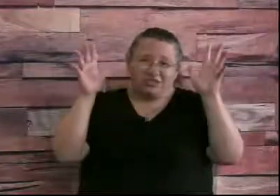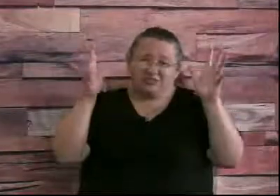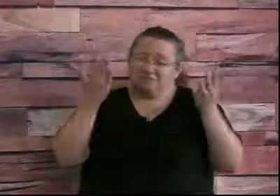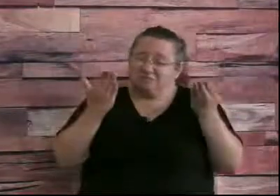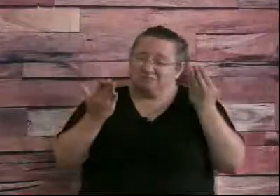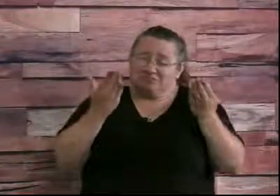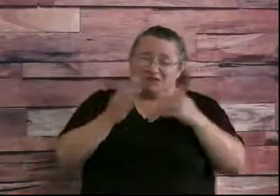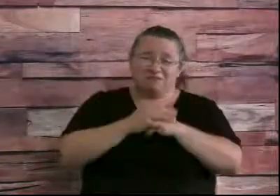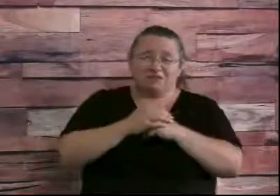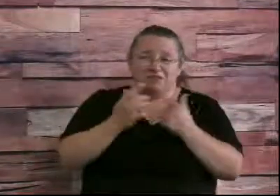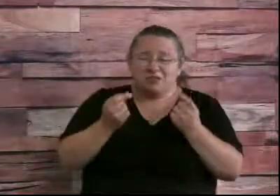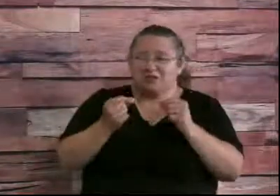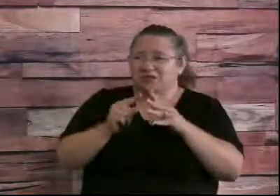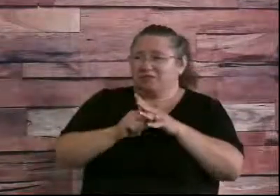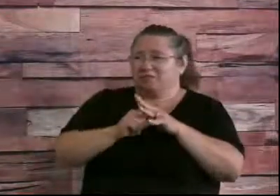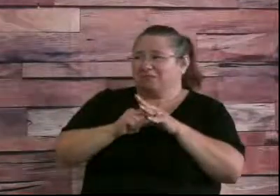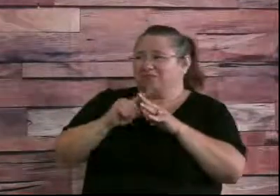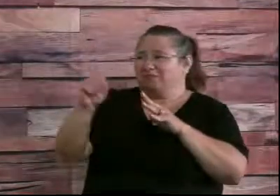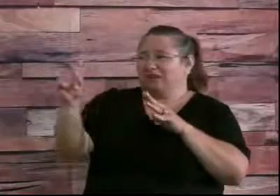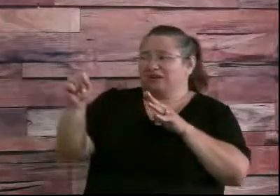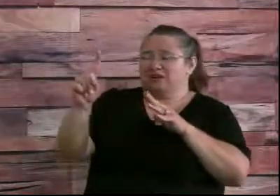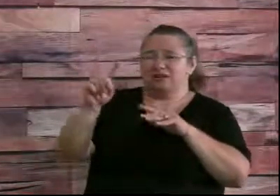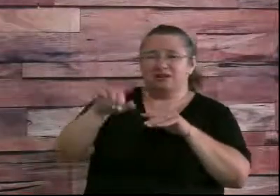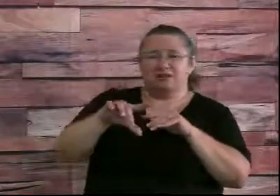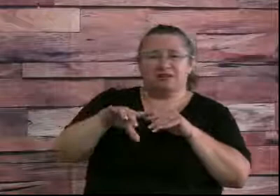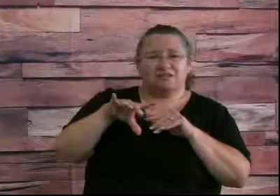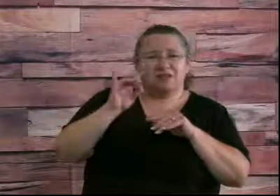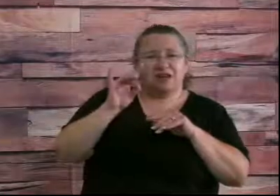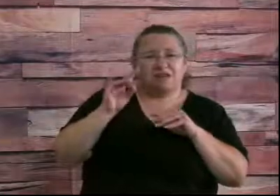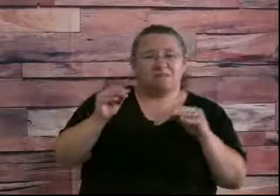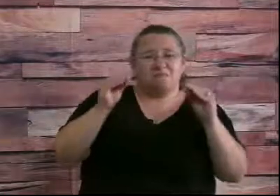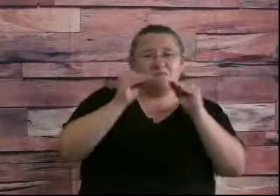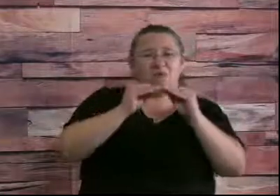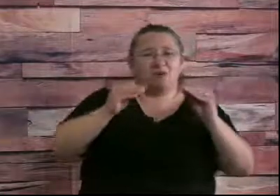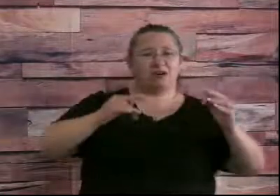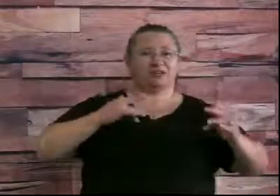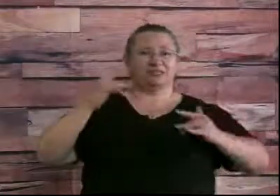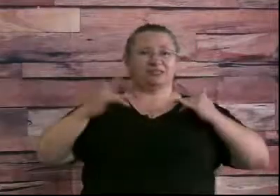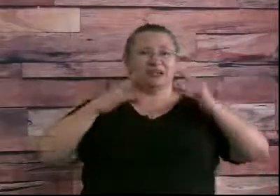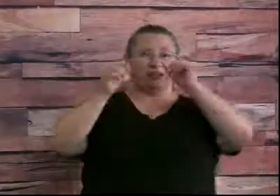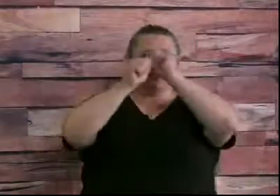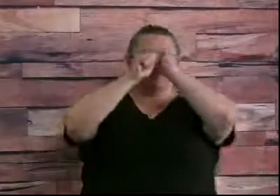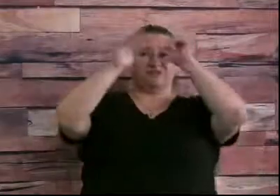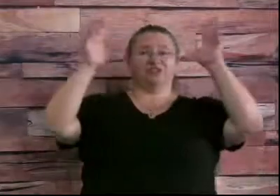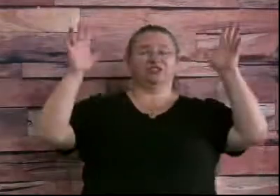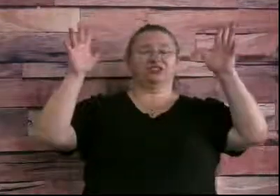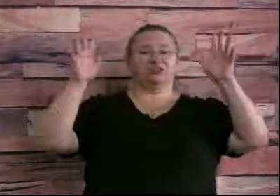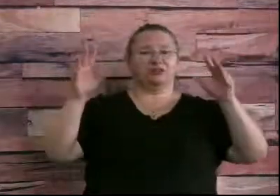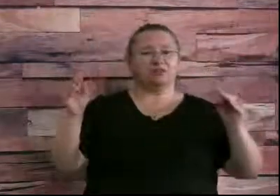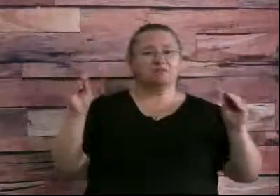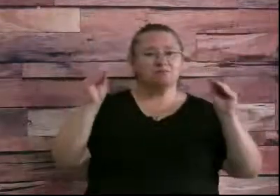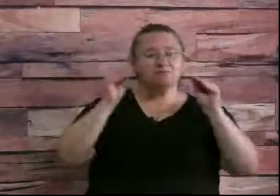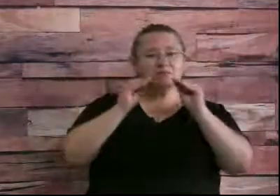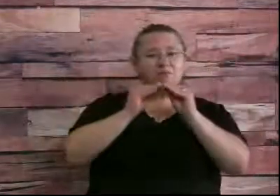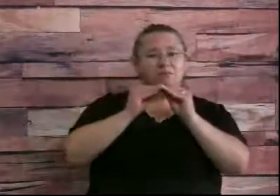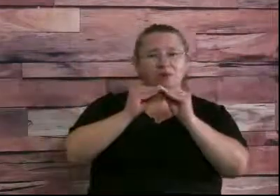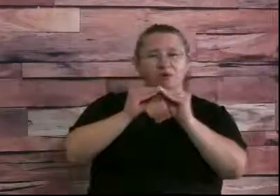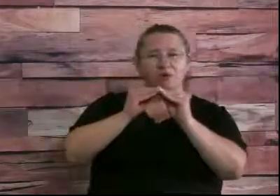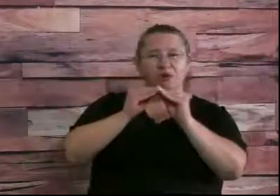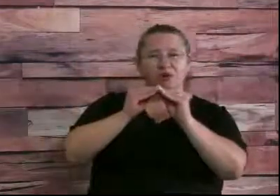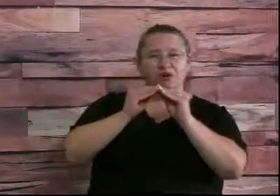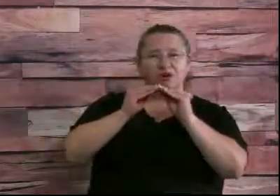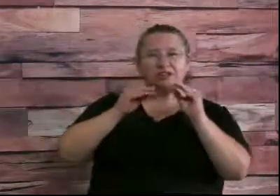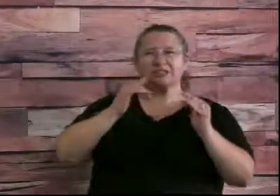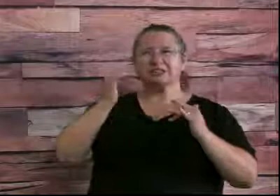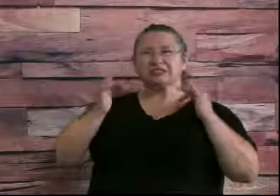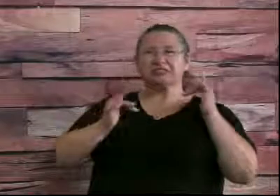And so what do? They walk away and they find a more exciting vision, a more exciting thing to